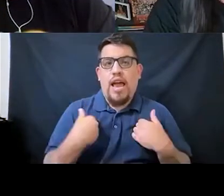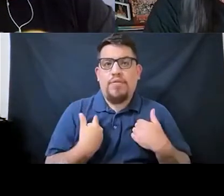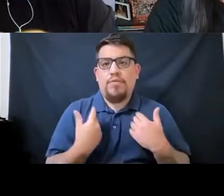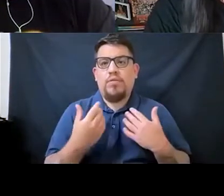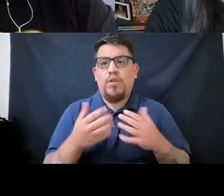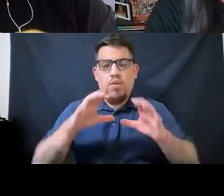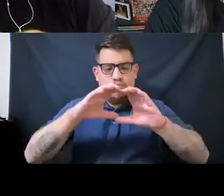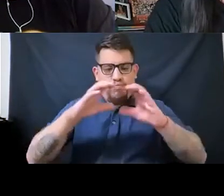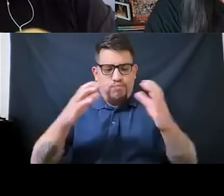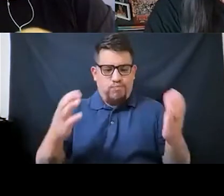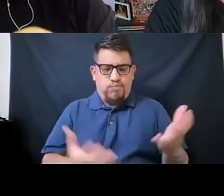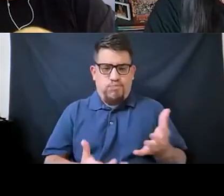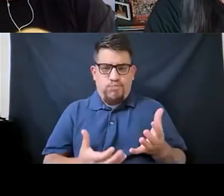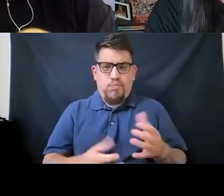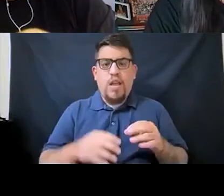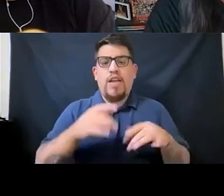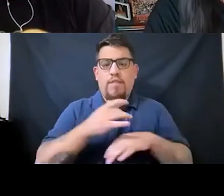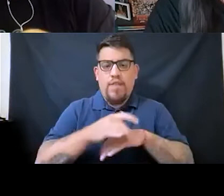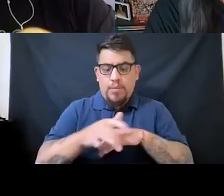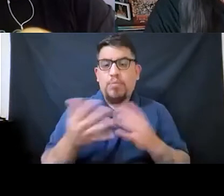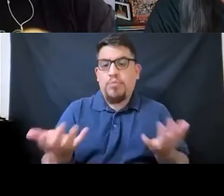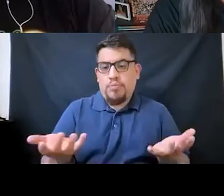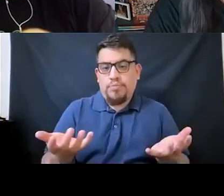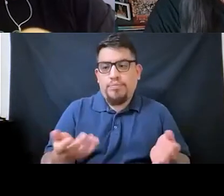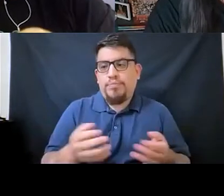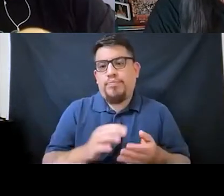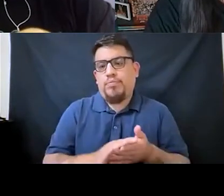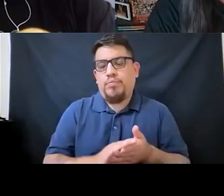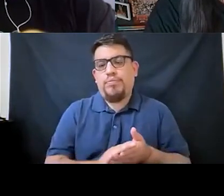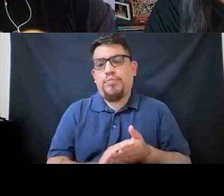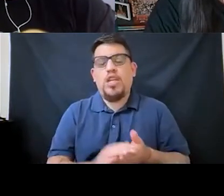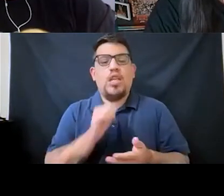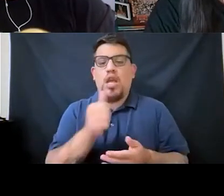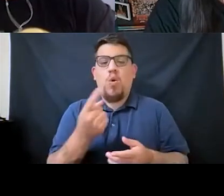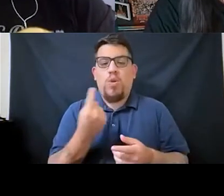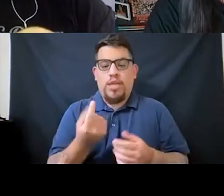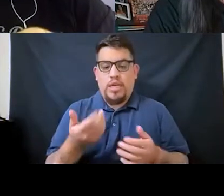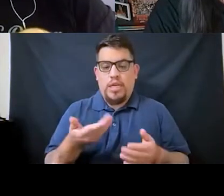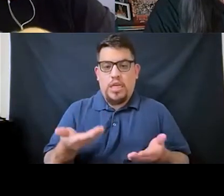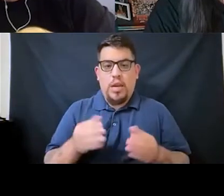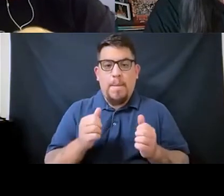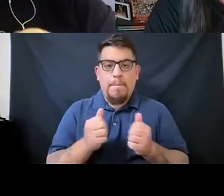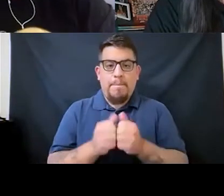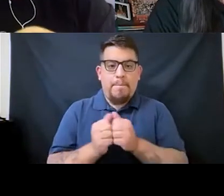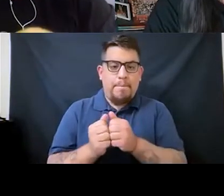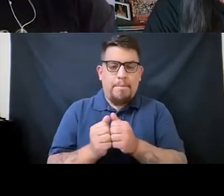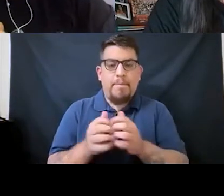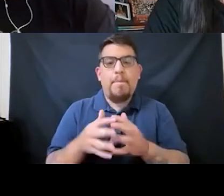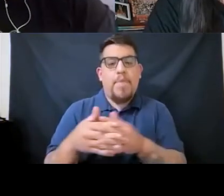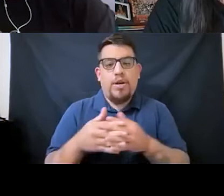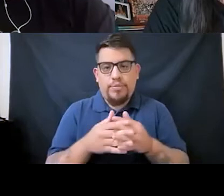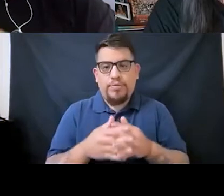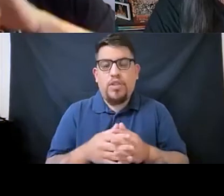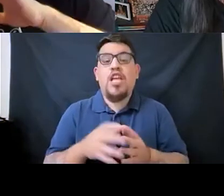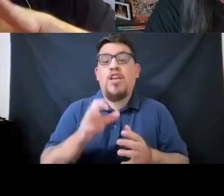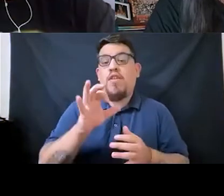global availability because, you know, it's not just an American issue. You know, like, there are Fat and Queer people